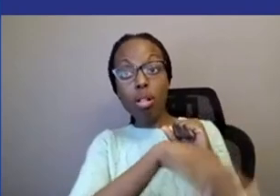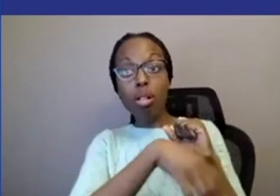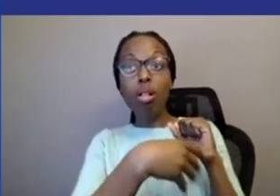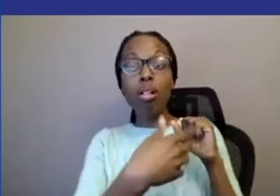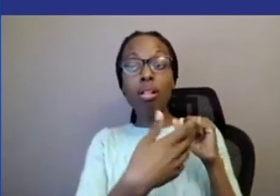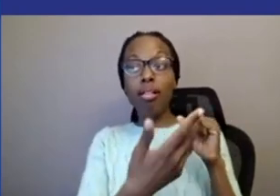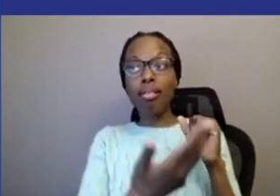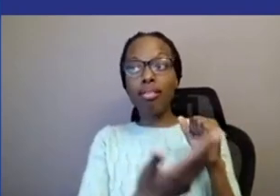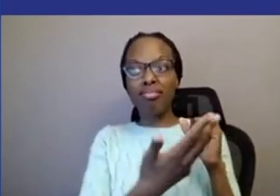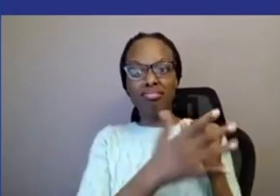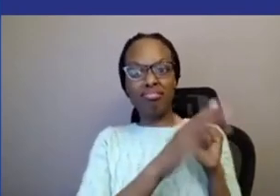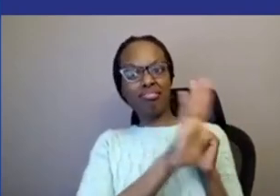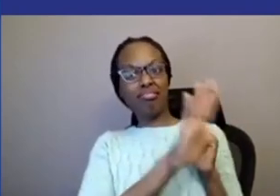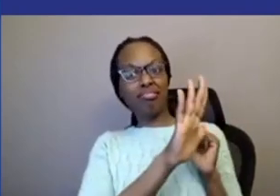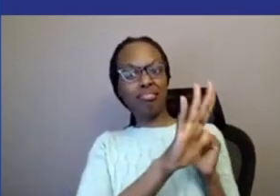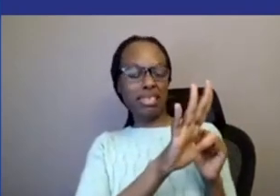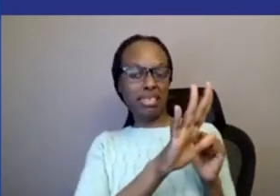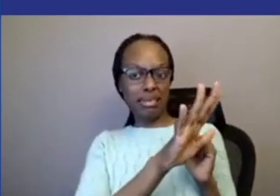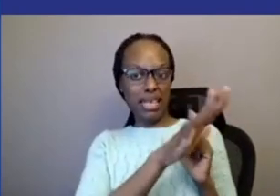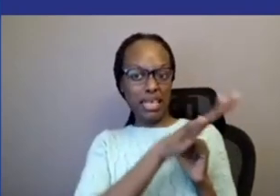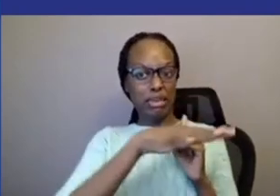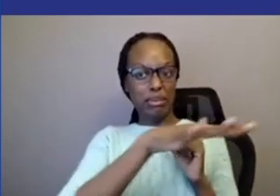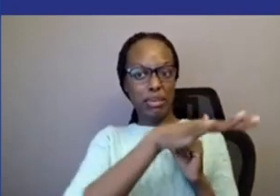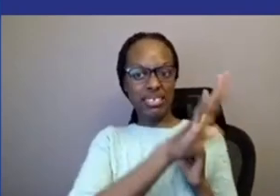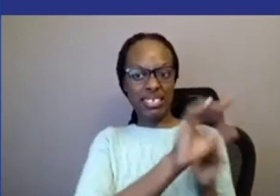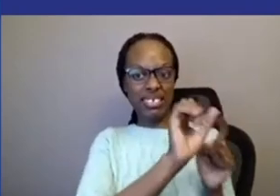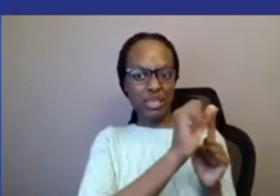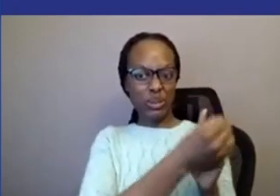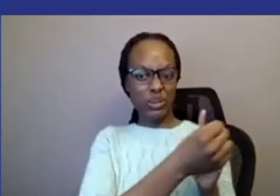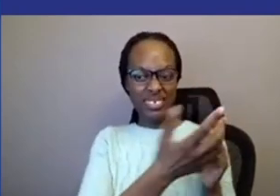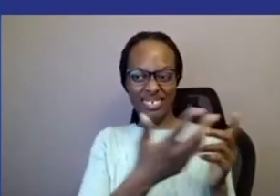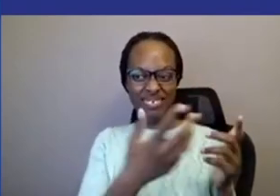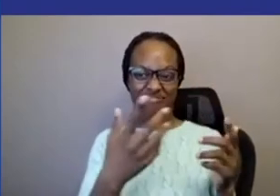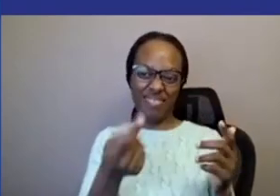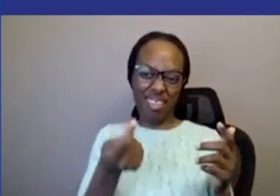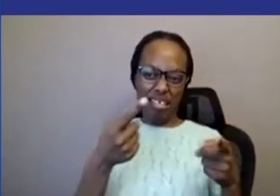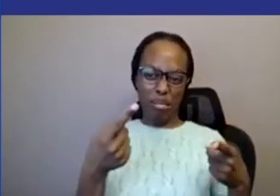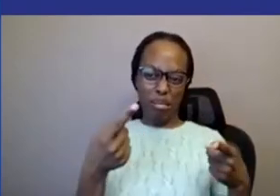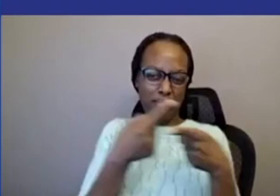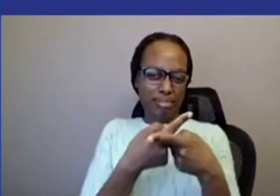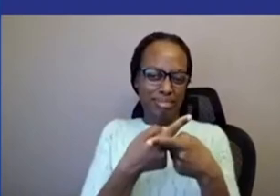scenario, but if it can be worked in a way that